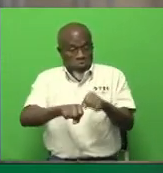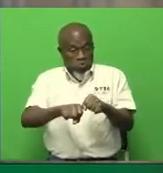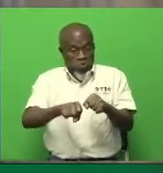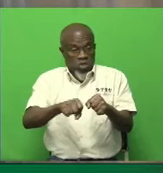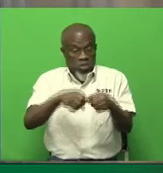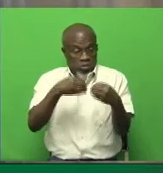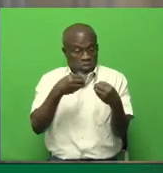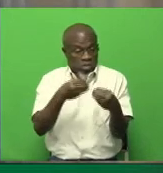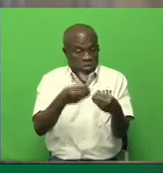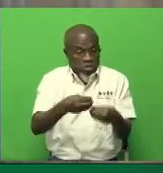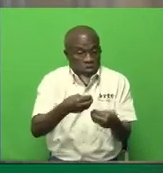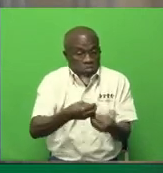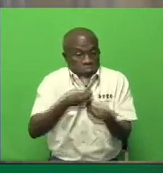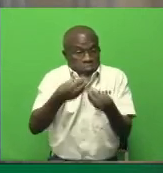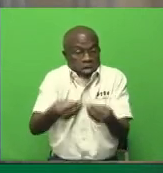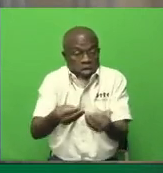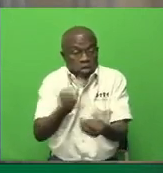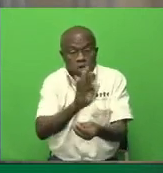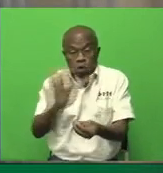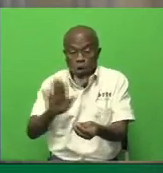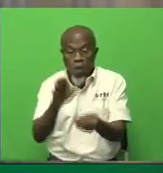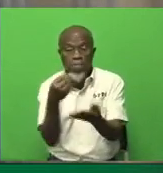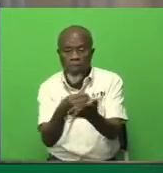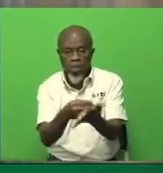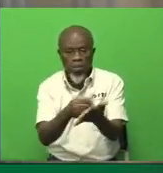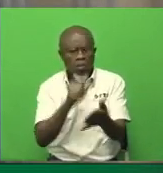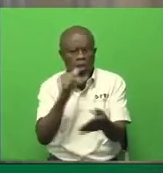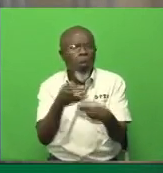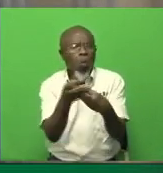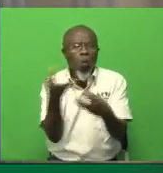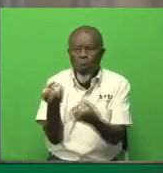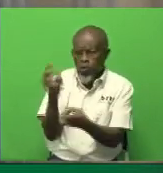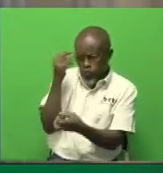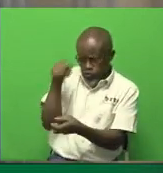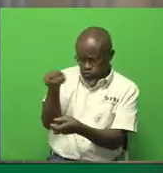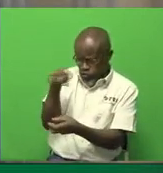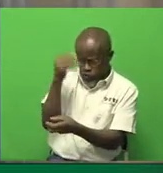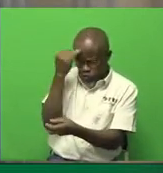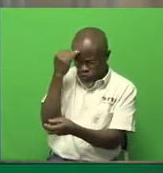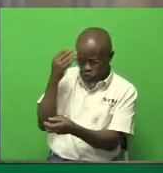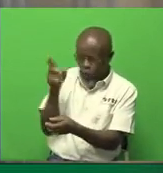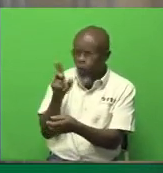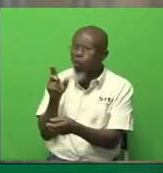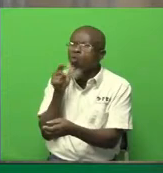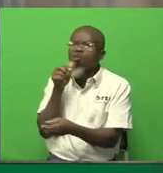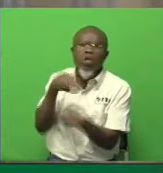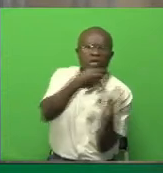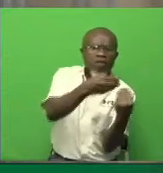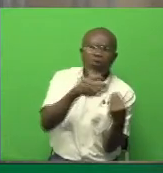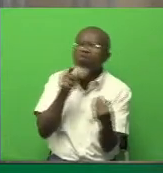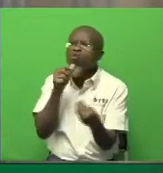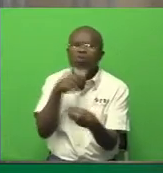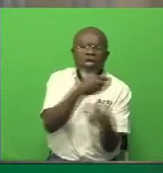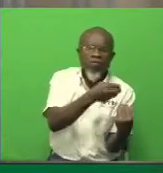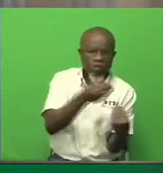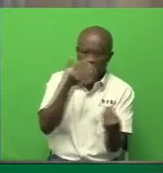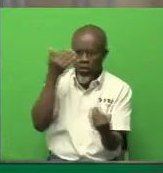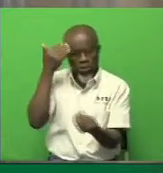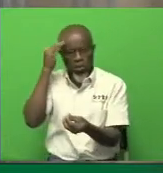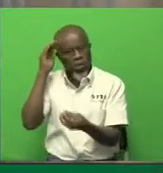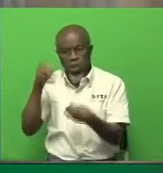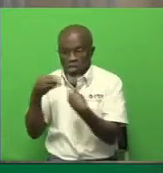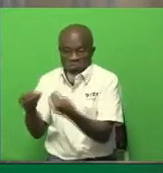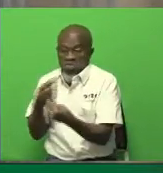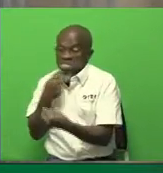your money but they don't want you to know to whom it is going ask yourself why ask yourself why we know about